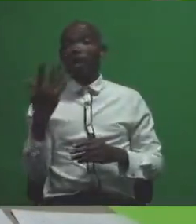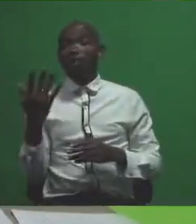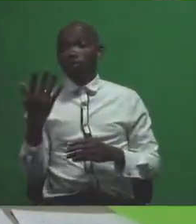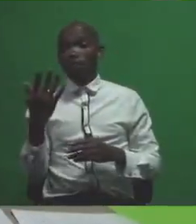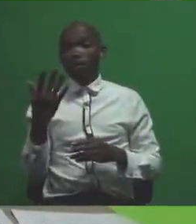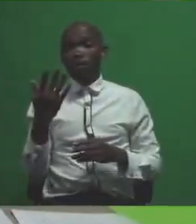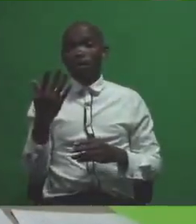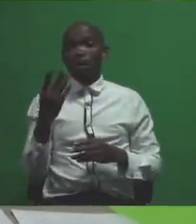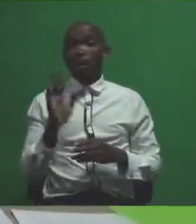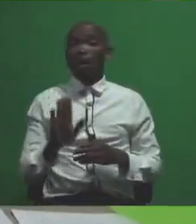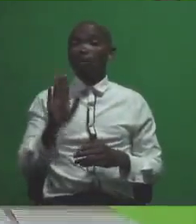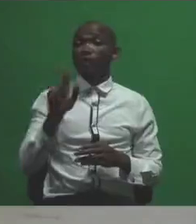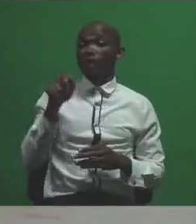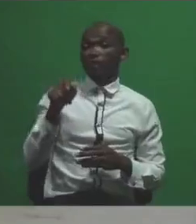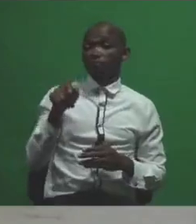them.